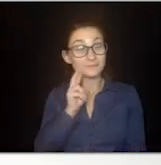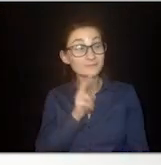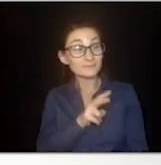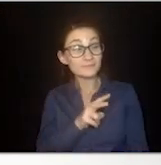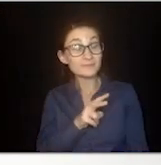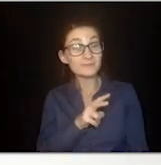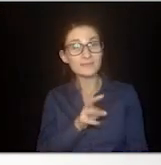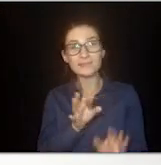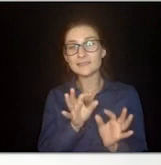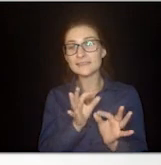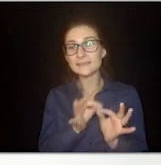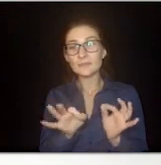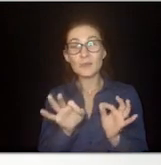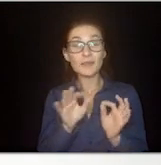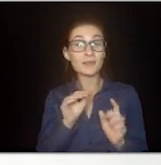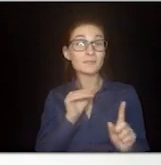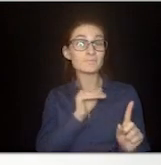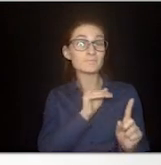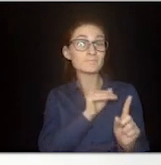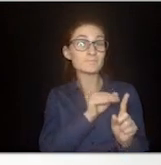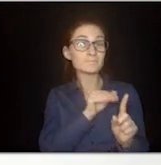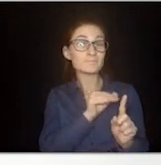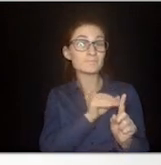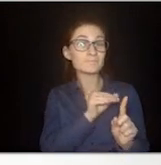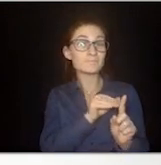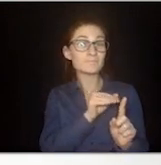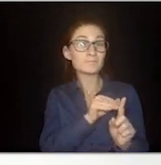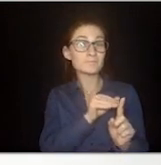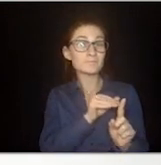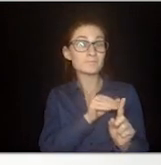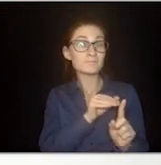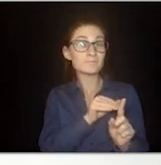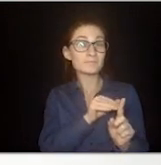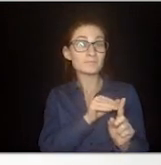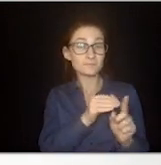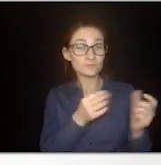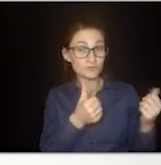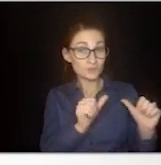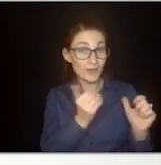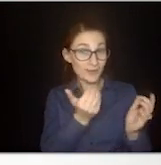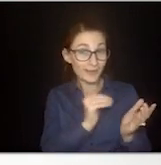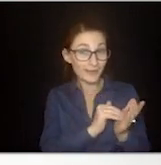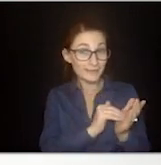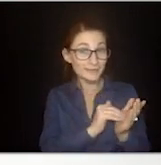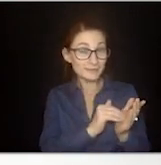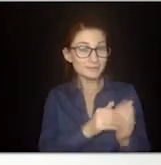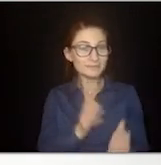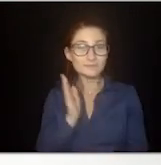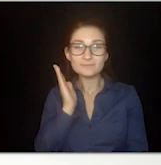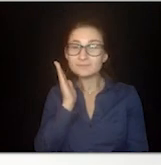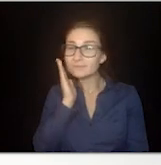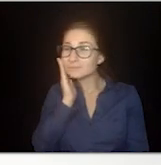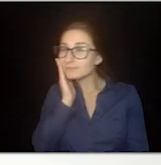Ms. Mallory provides a simple physical and verbal prompt. You can do it. Try again.